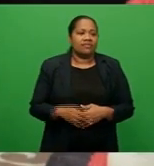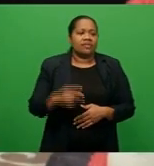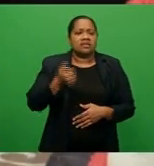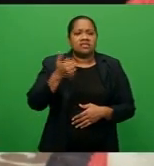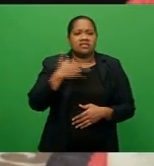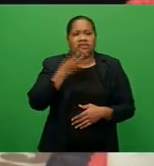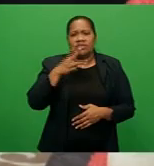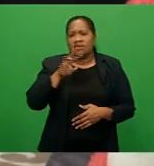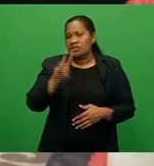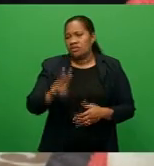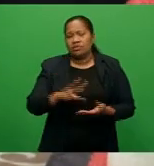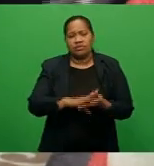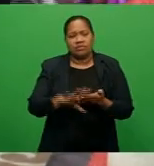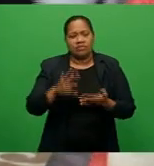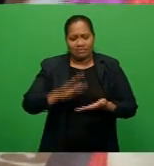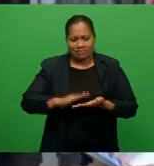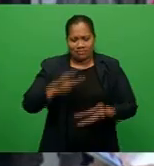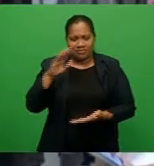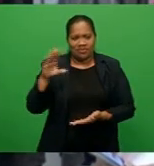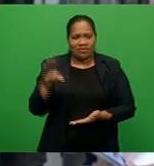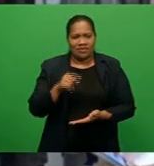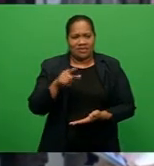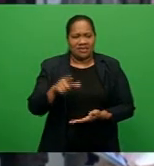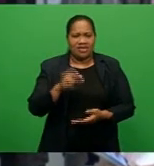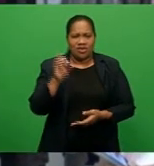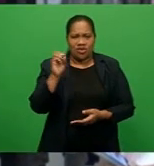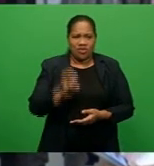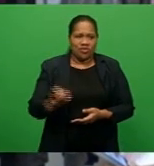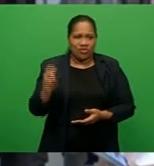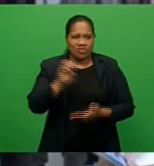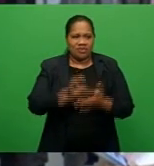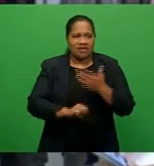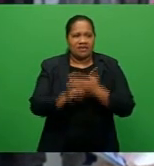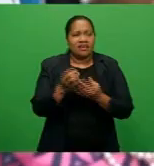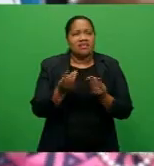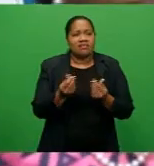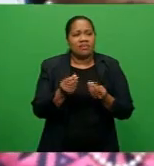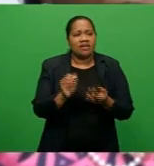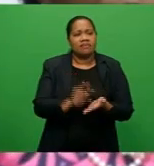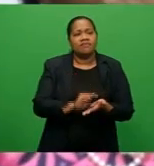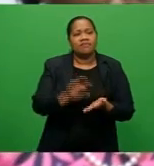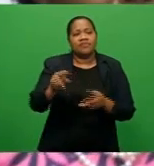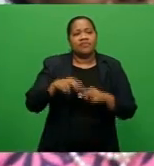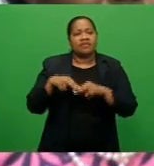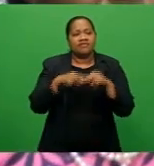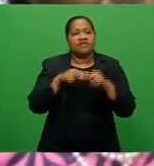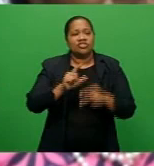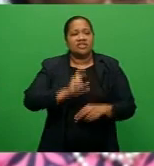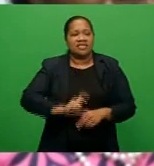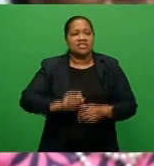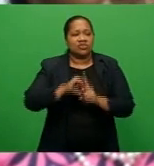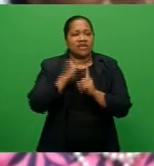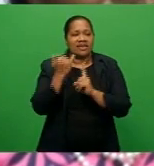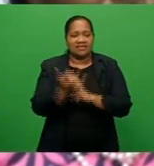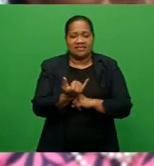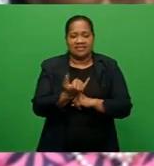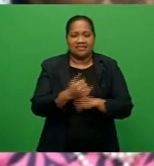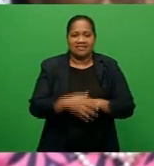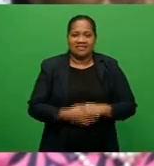$12,632 was raised during the Valley City annual Pinktober event, and the money was donated to the Fiji Cancer Society. Koroi